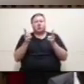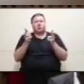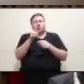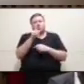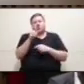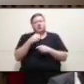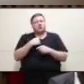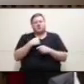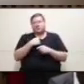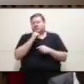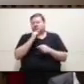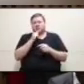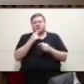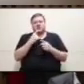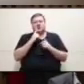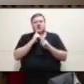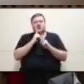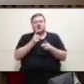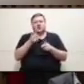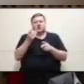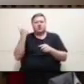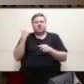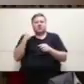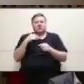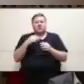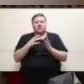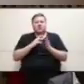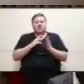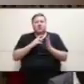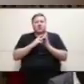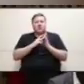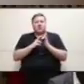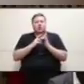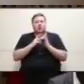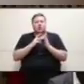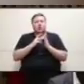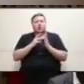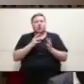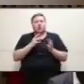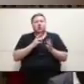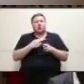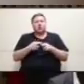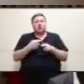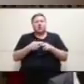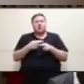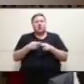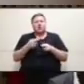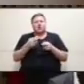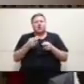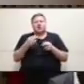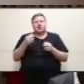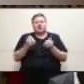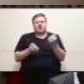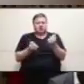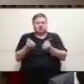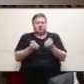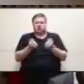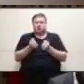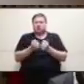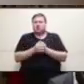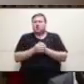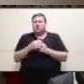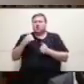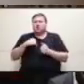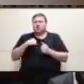answer on earlier regarding the rented fleet. It is true the municipality is making use of rented fleet at the